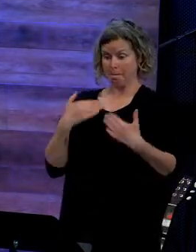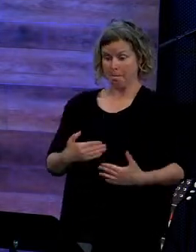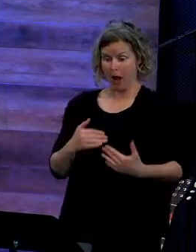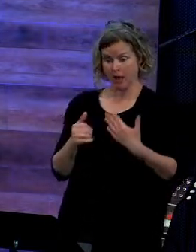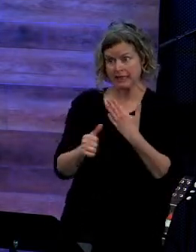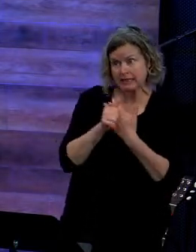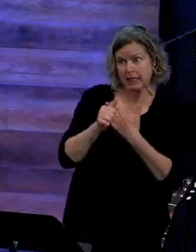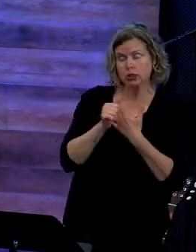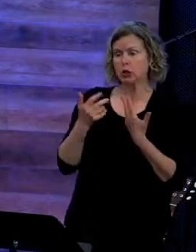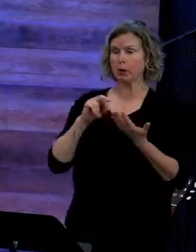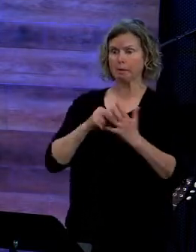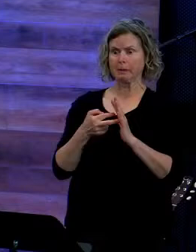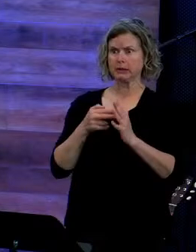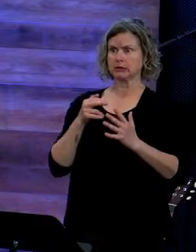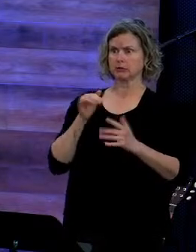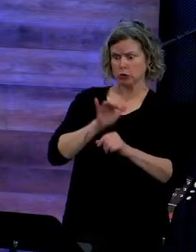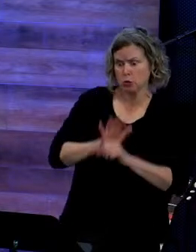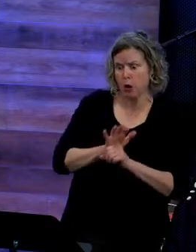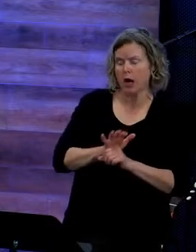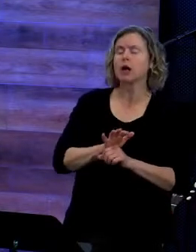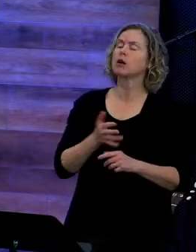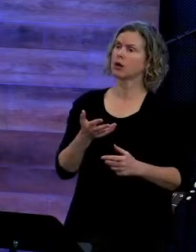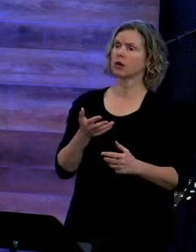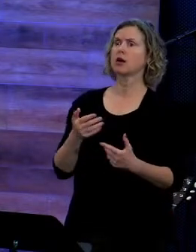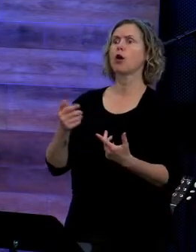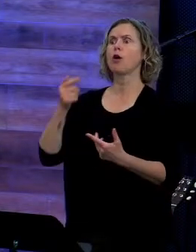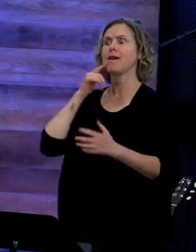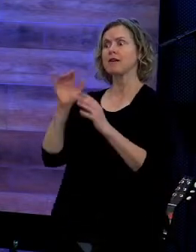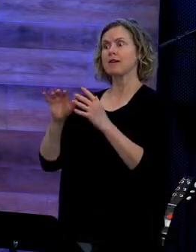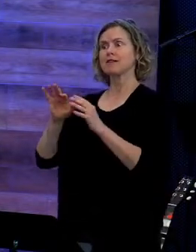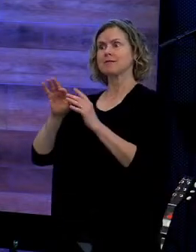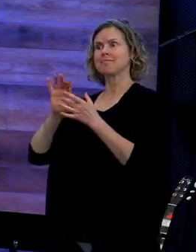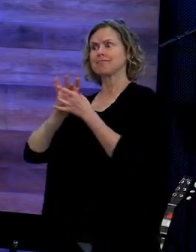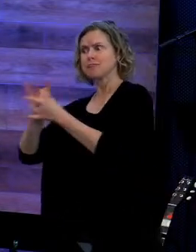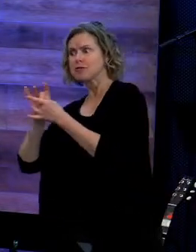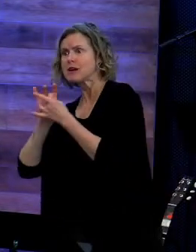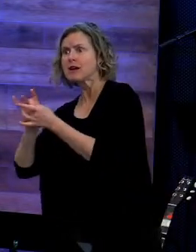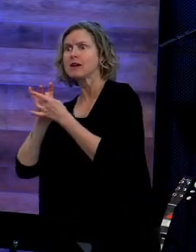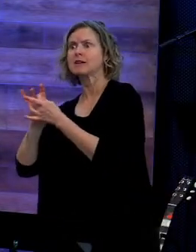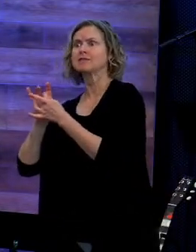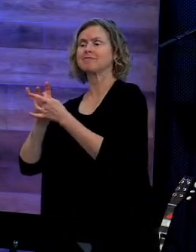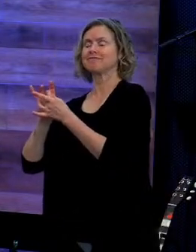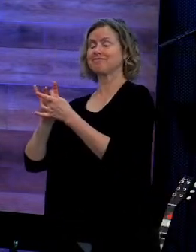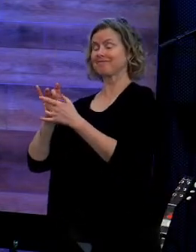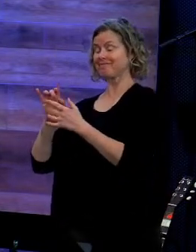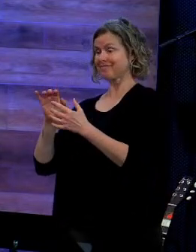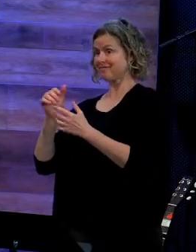ever heard that old song, The Cat's in the Cradle? You know, when you're coming home, Dad, I don't know when.